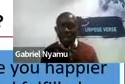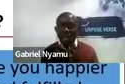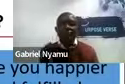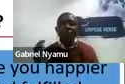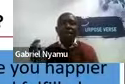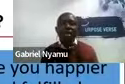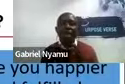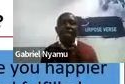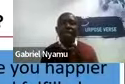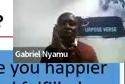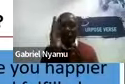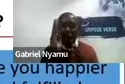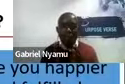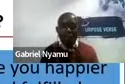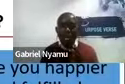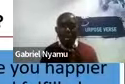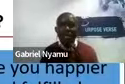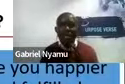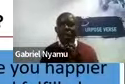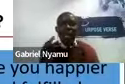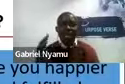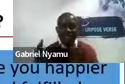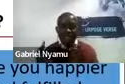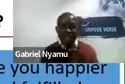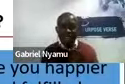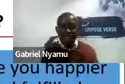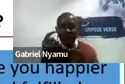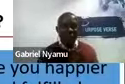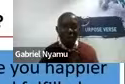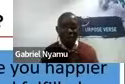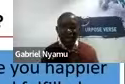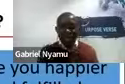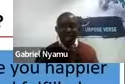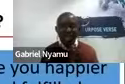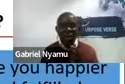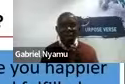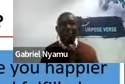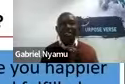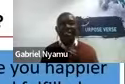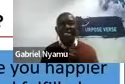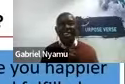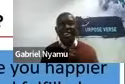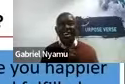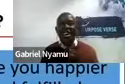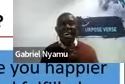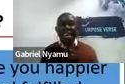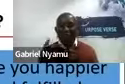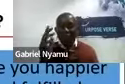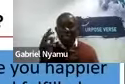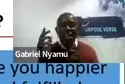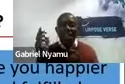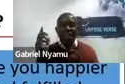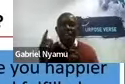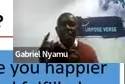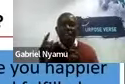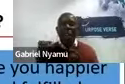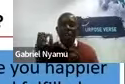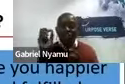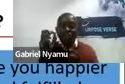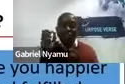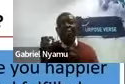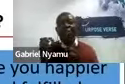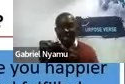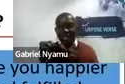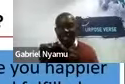meaning. Everything gets into a harmony, just in an orchestra, like in a good music that Grace was praying for last year. Everything, every